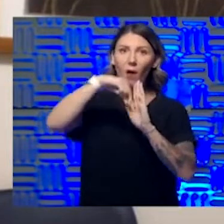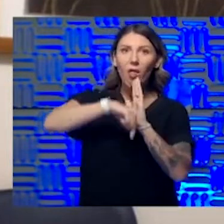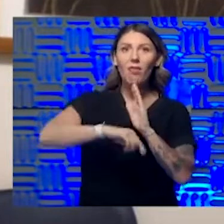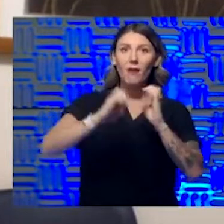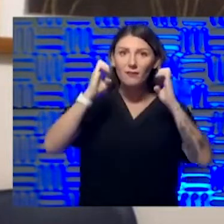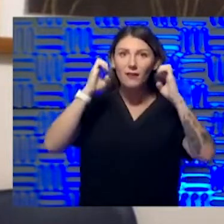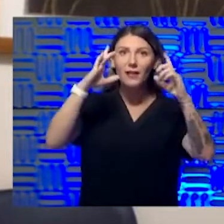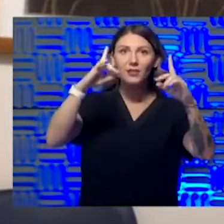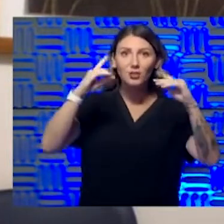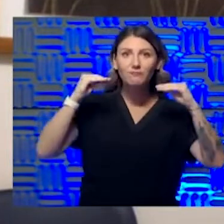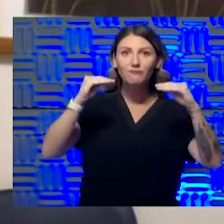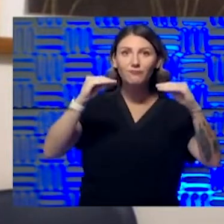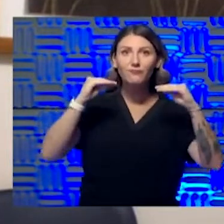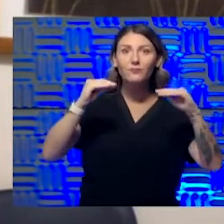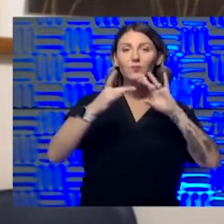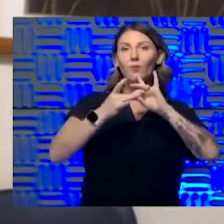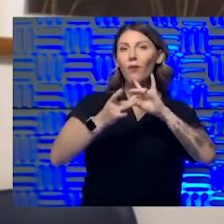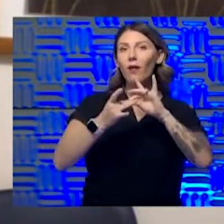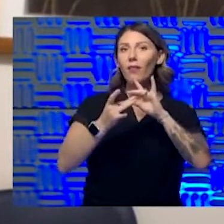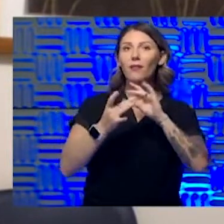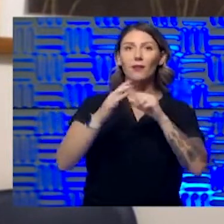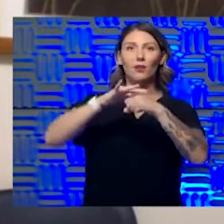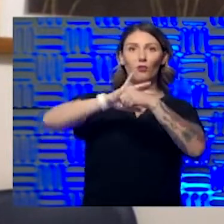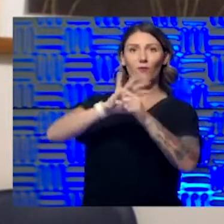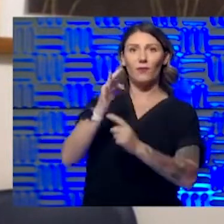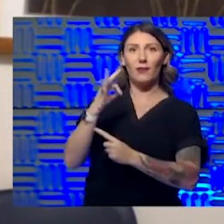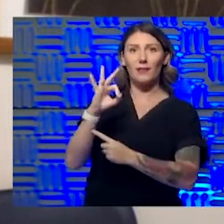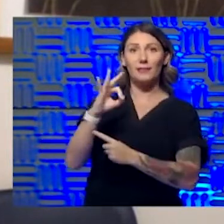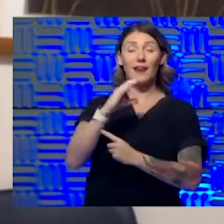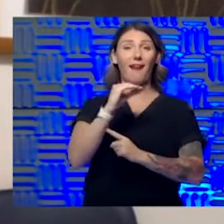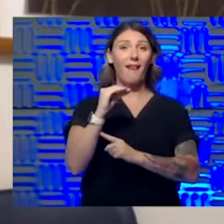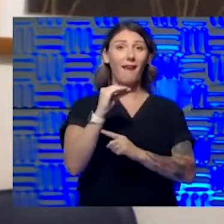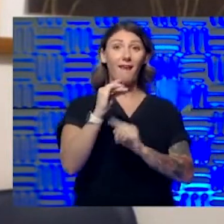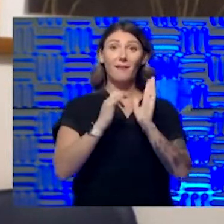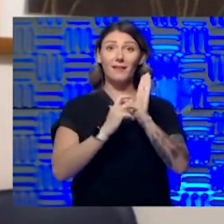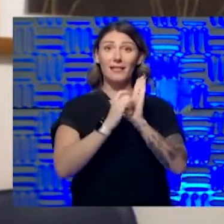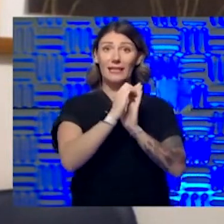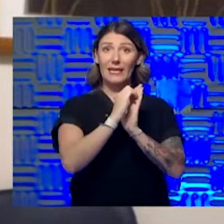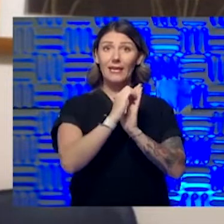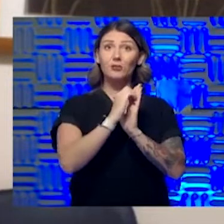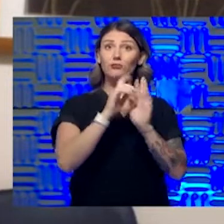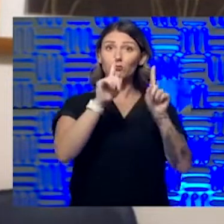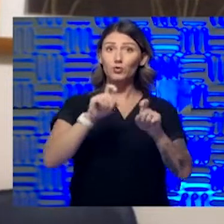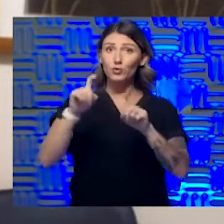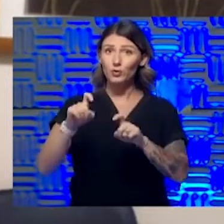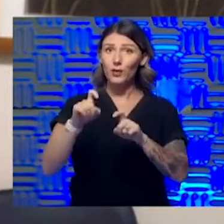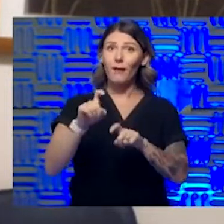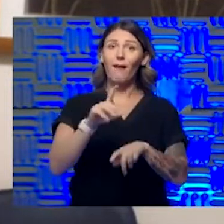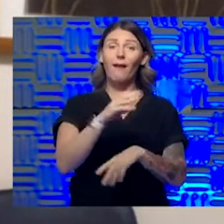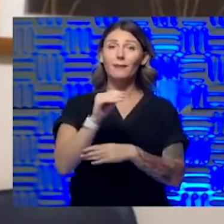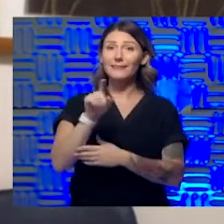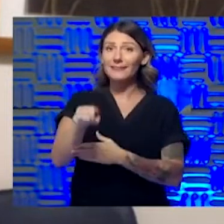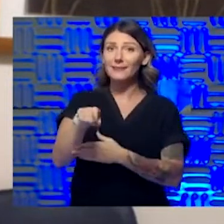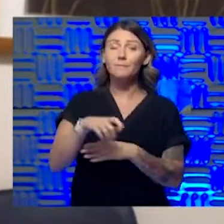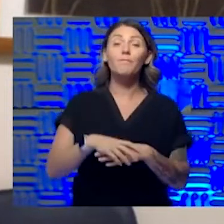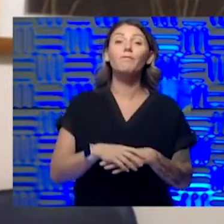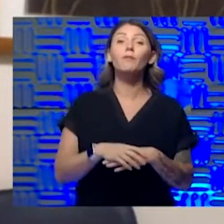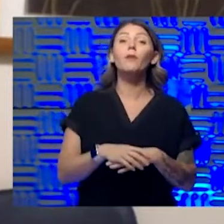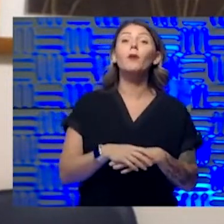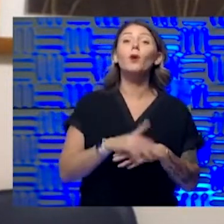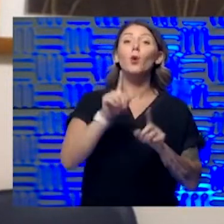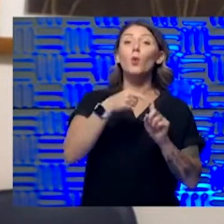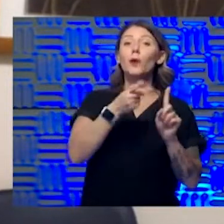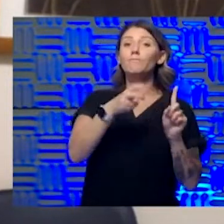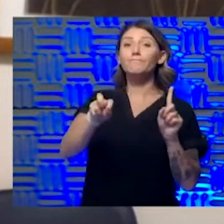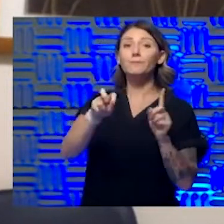as well as cancer and screening needs. When we then move to the treatment areas, we're